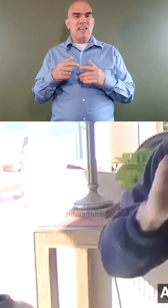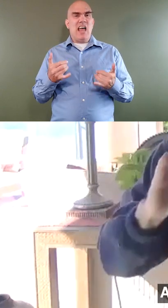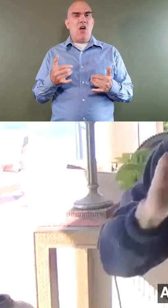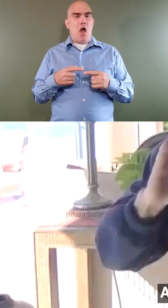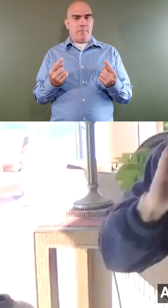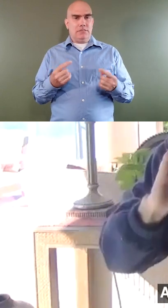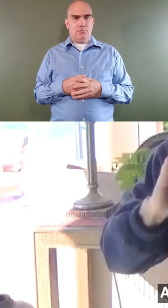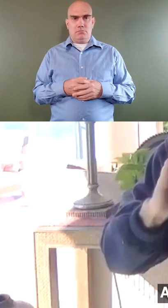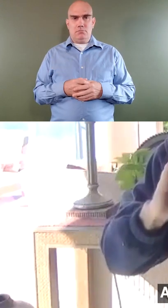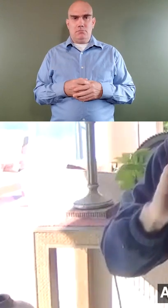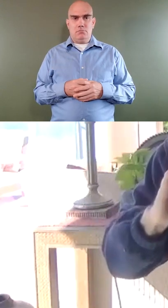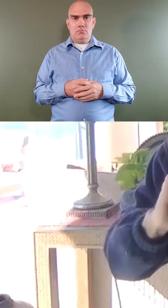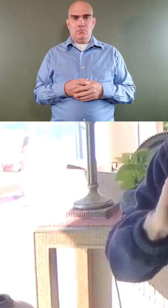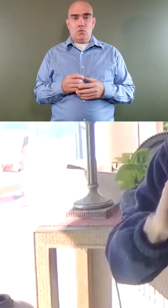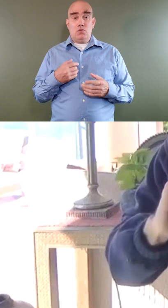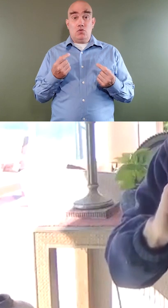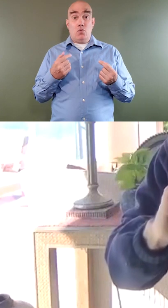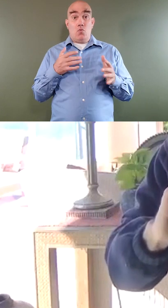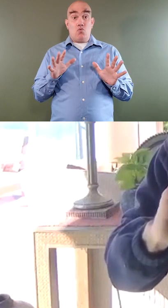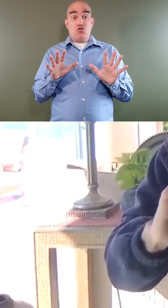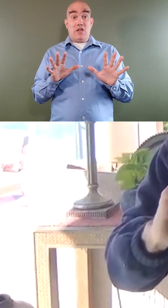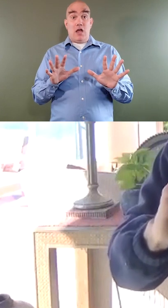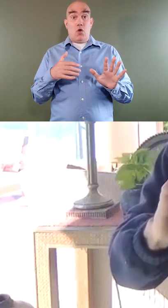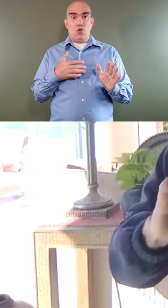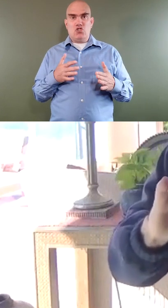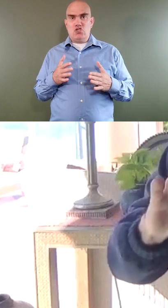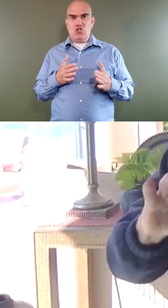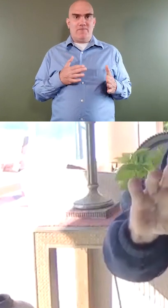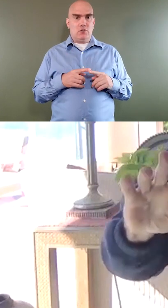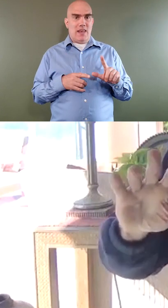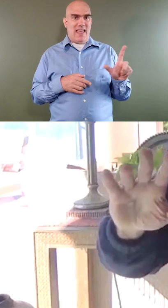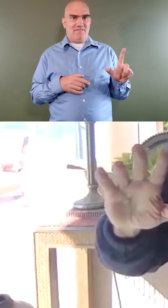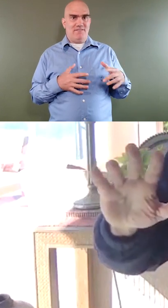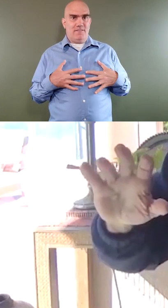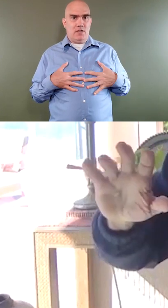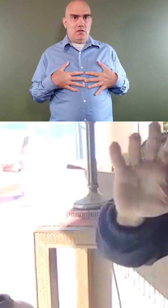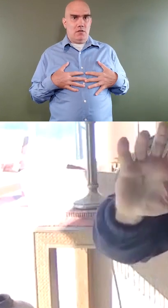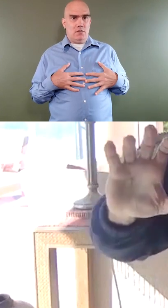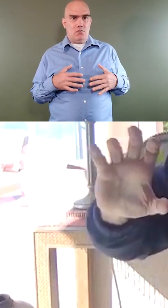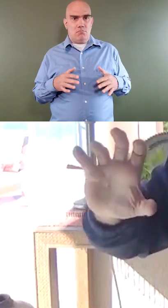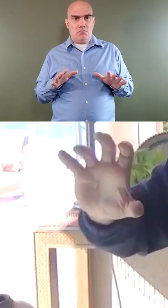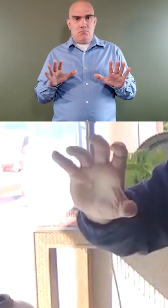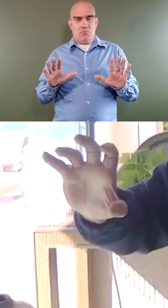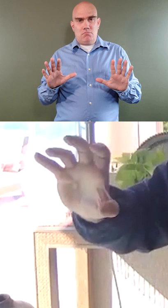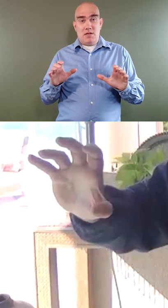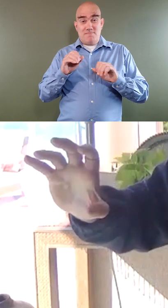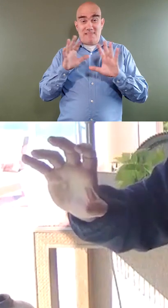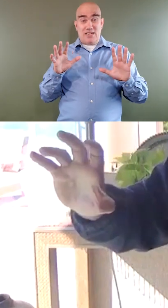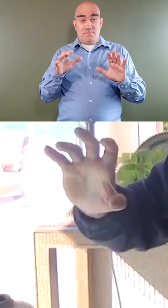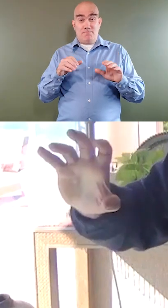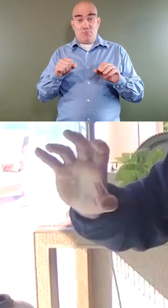the opposite. So as we push out, we're going to shift to the left. Imagine pulling